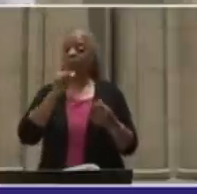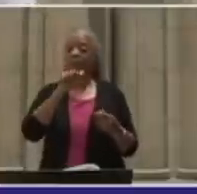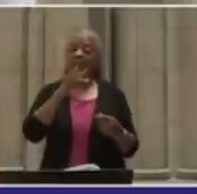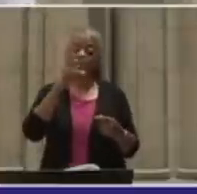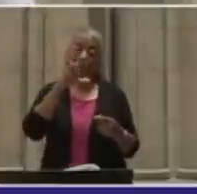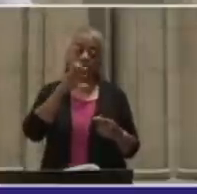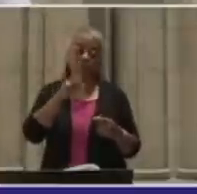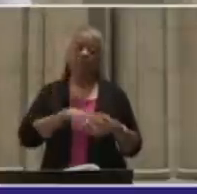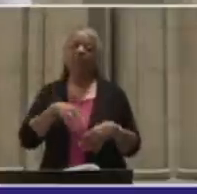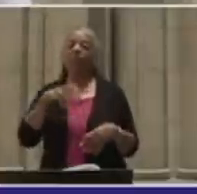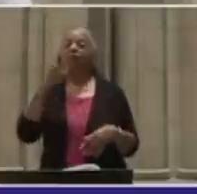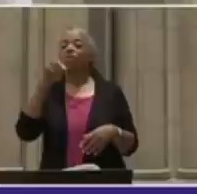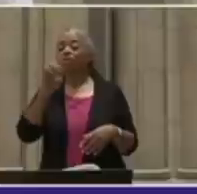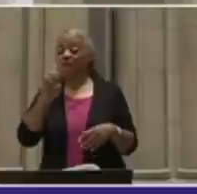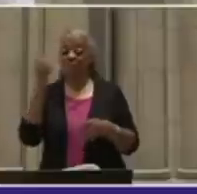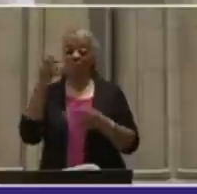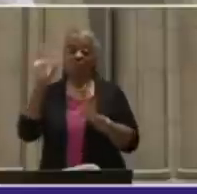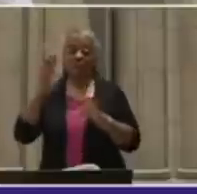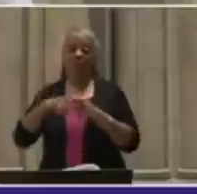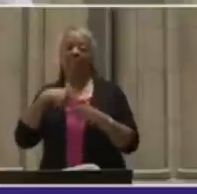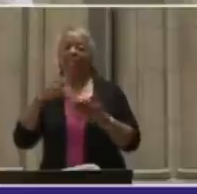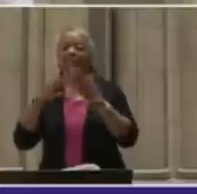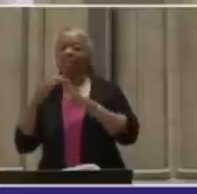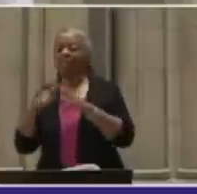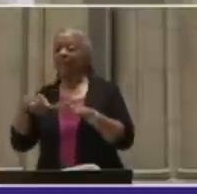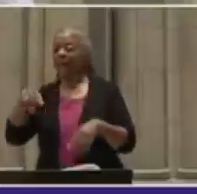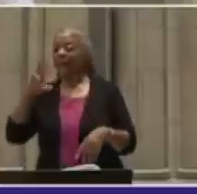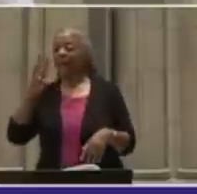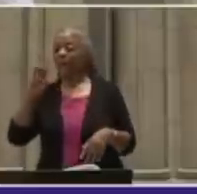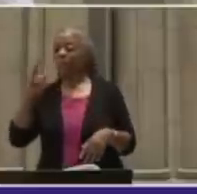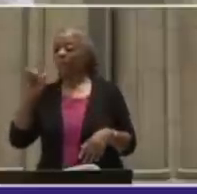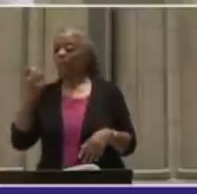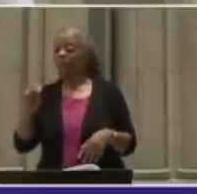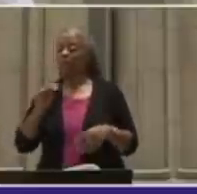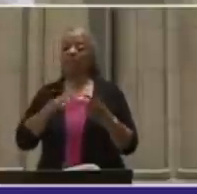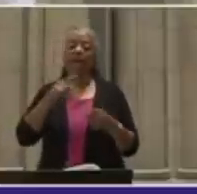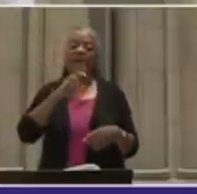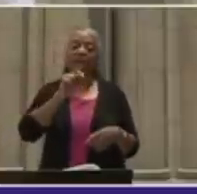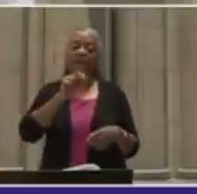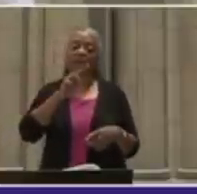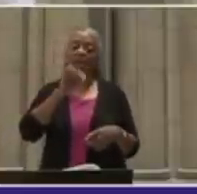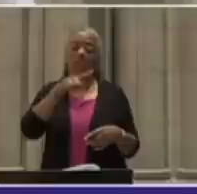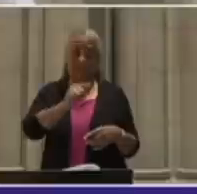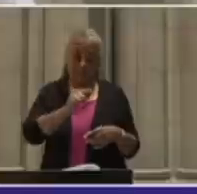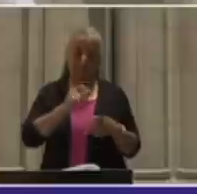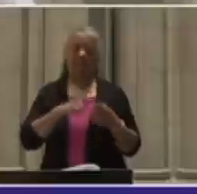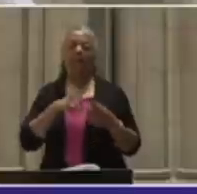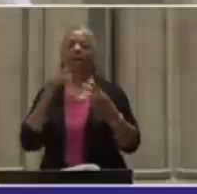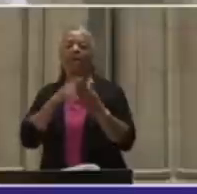riots in cities like Wilmington and Tulsa against black communities and black World War I